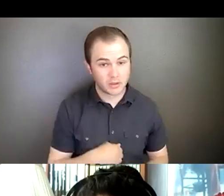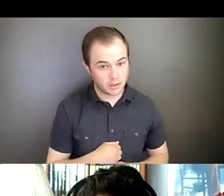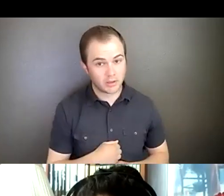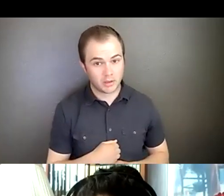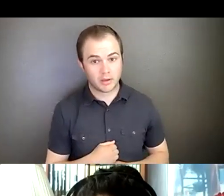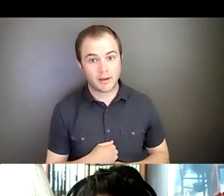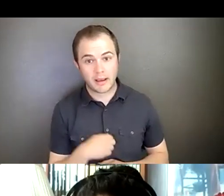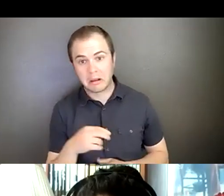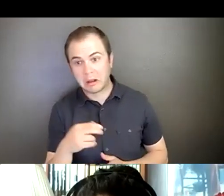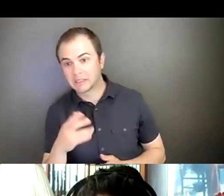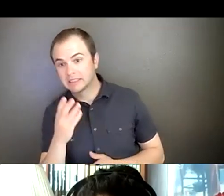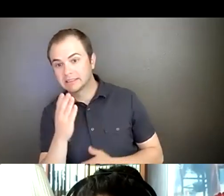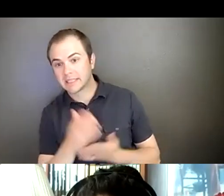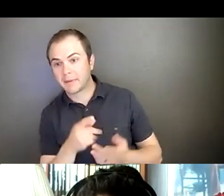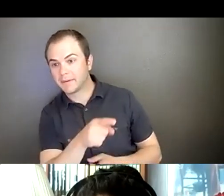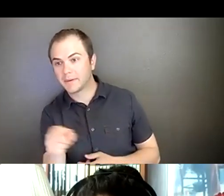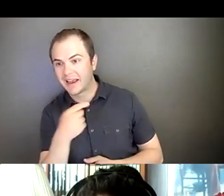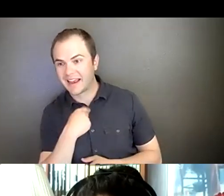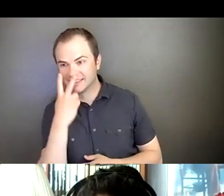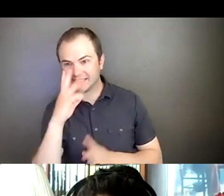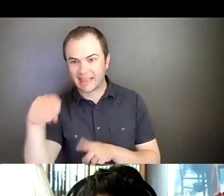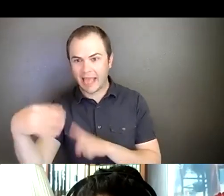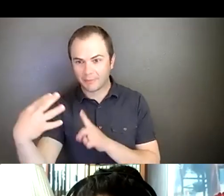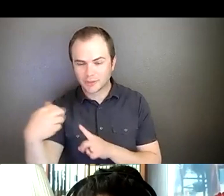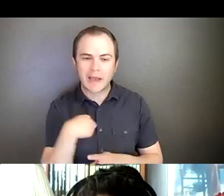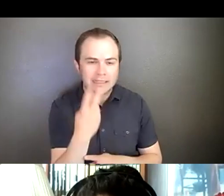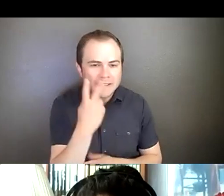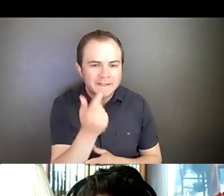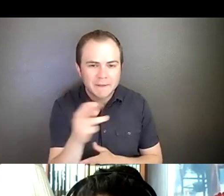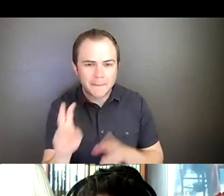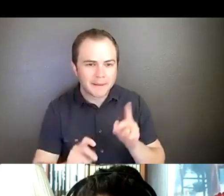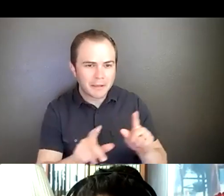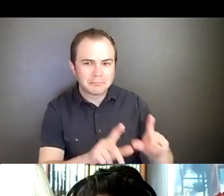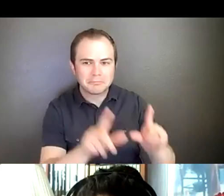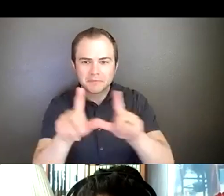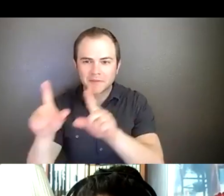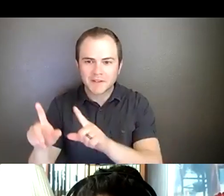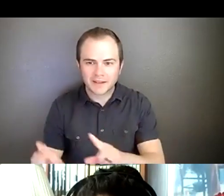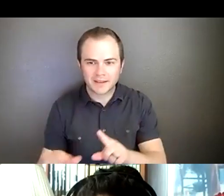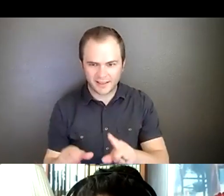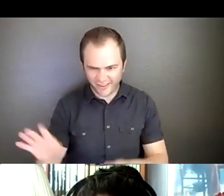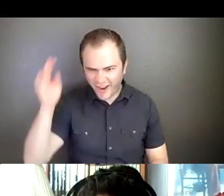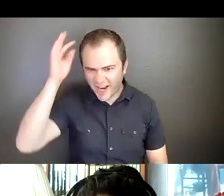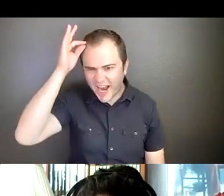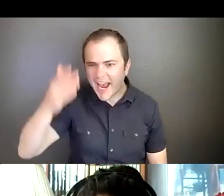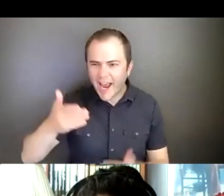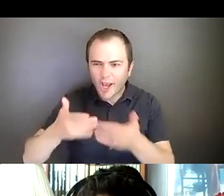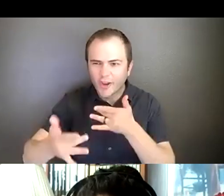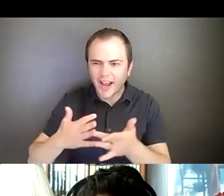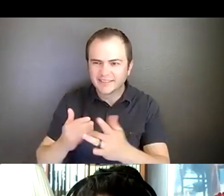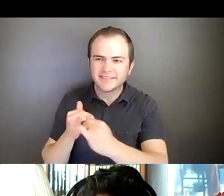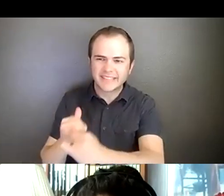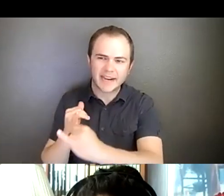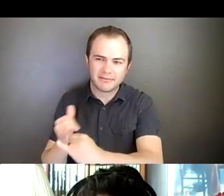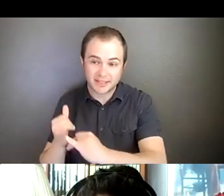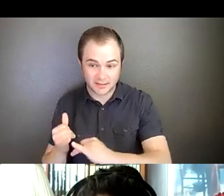on earlier. So I think I do see a few folks with some gray hair like me that probably, if you